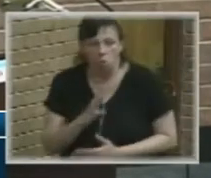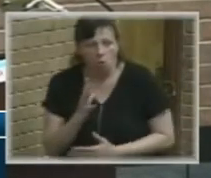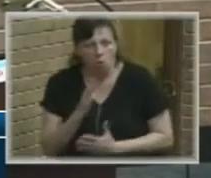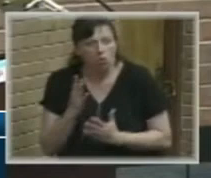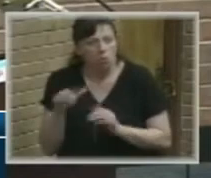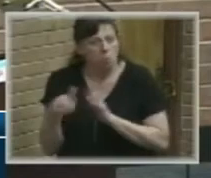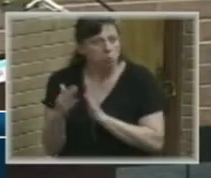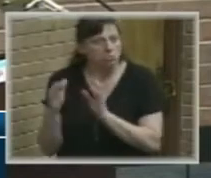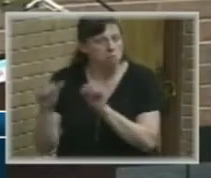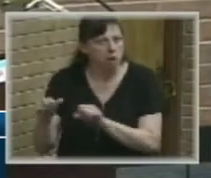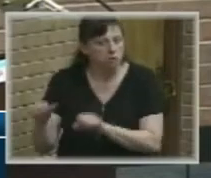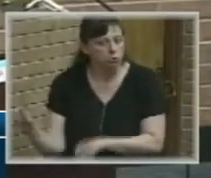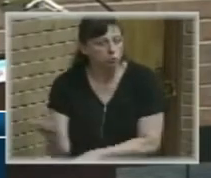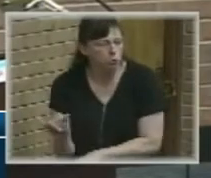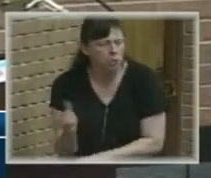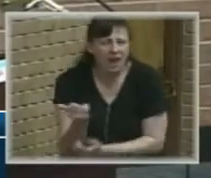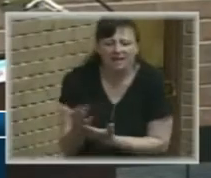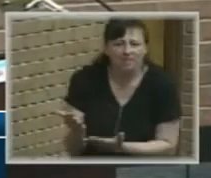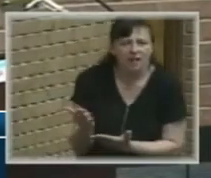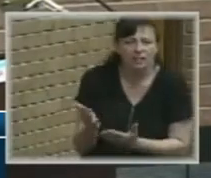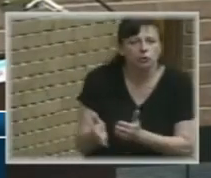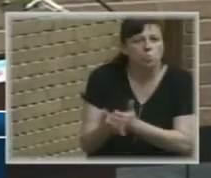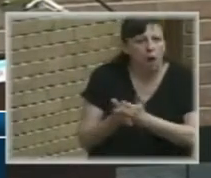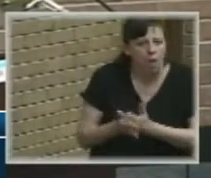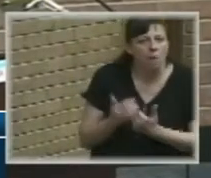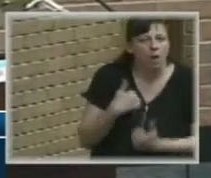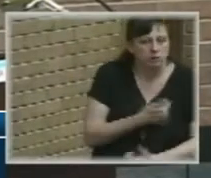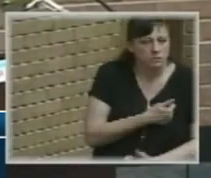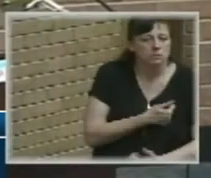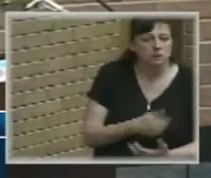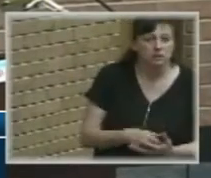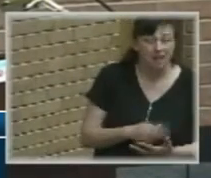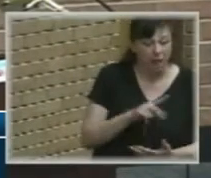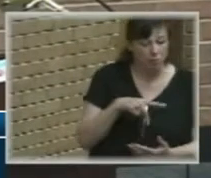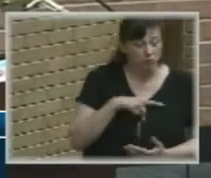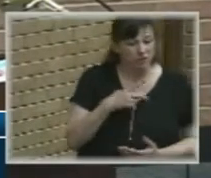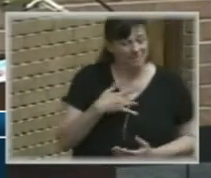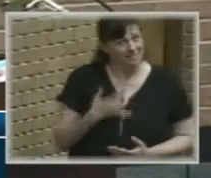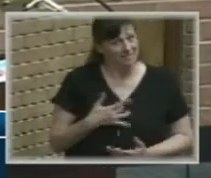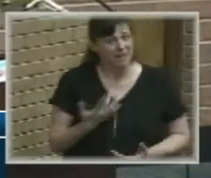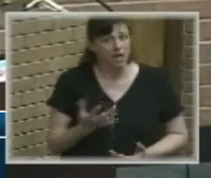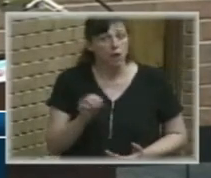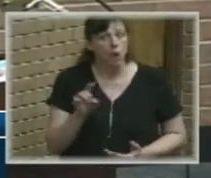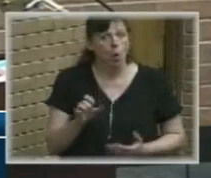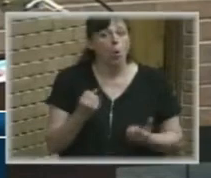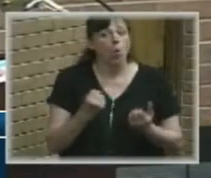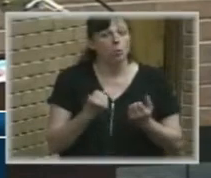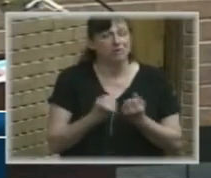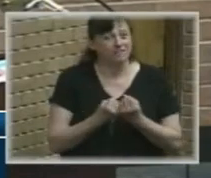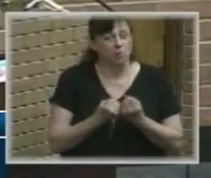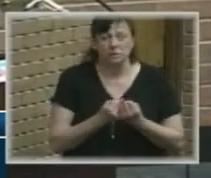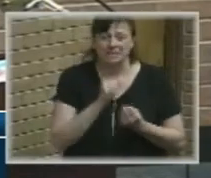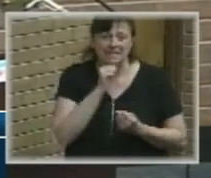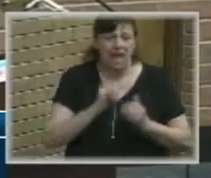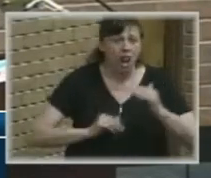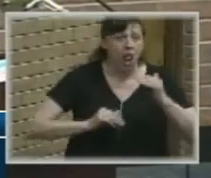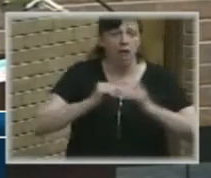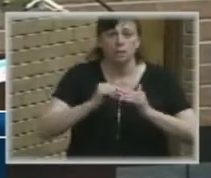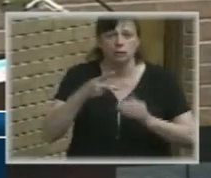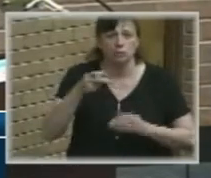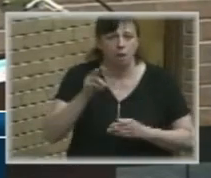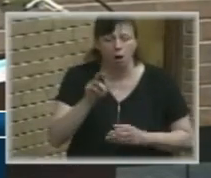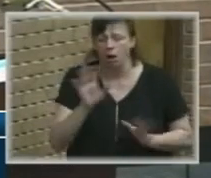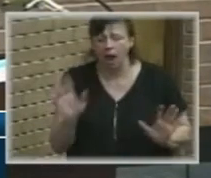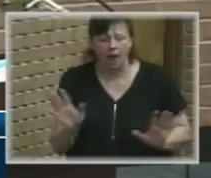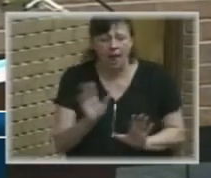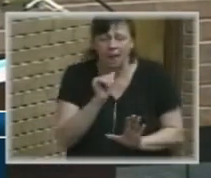anything you can do to help in that regard. I personally do feel that code enforcement in Brighton is not up to par. I'm just being direct